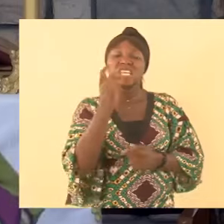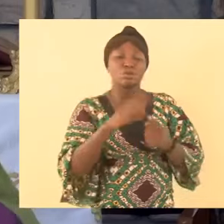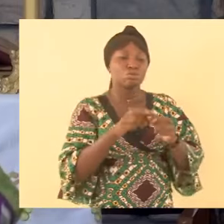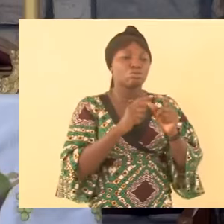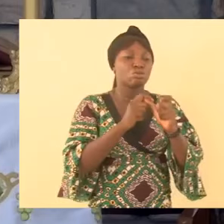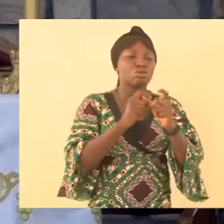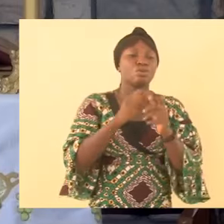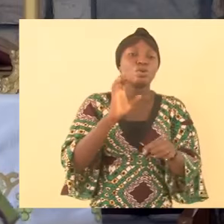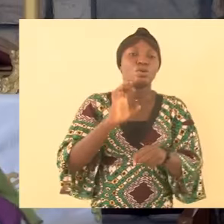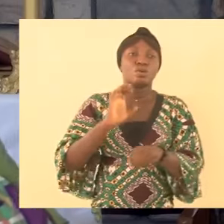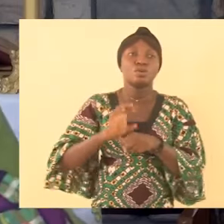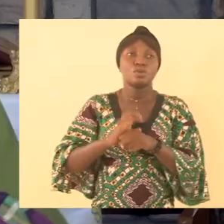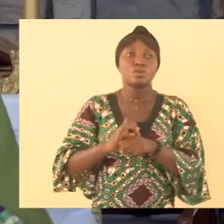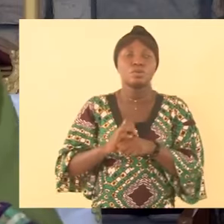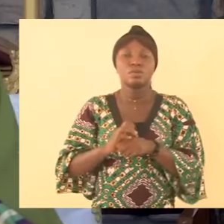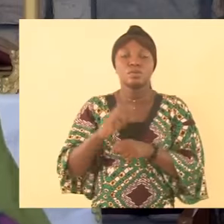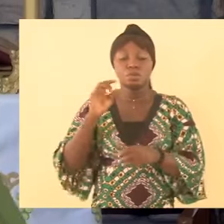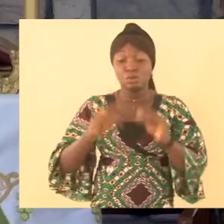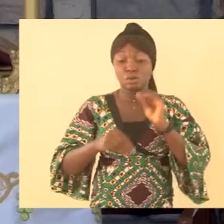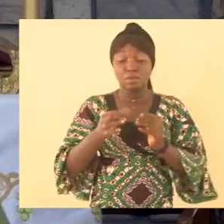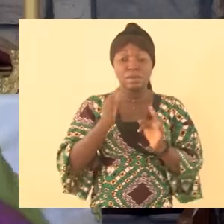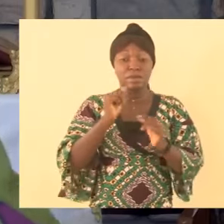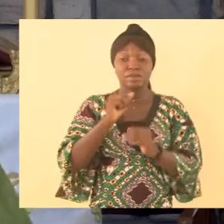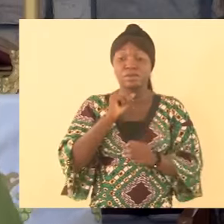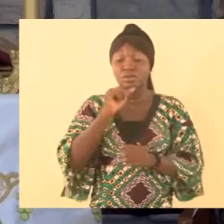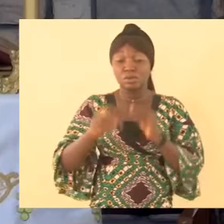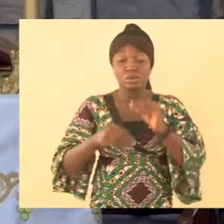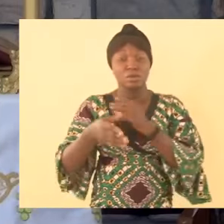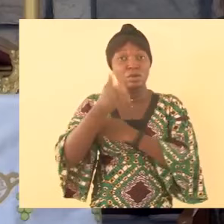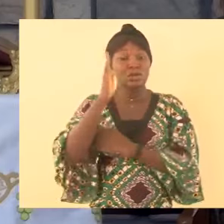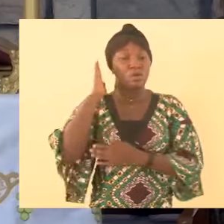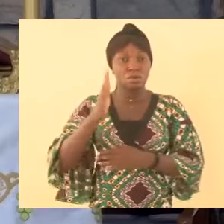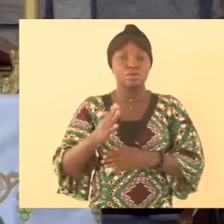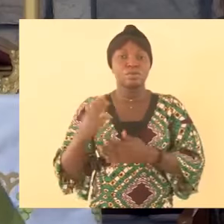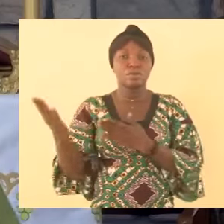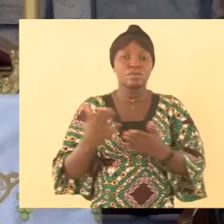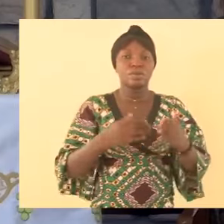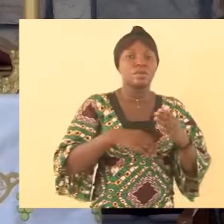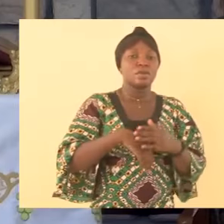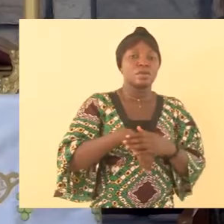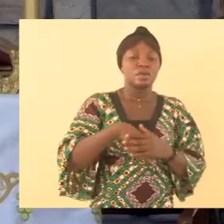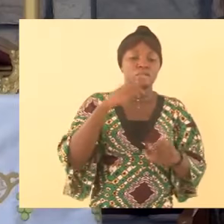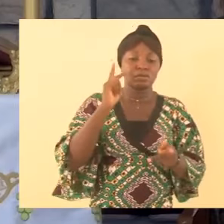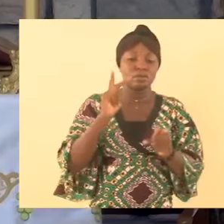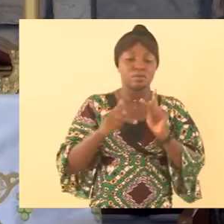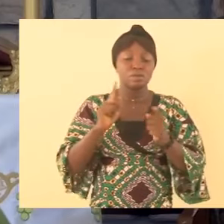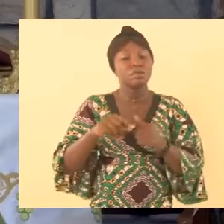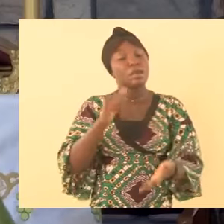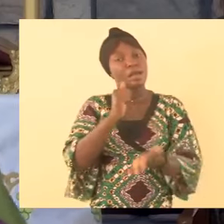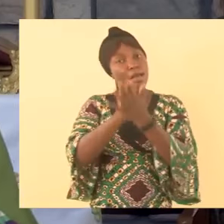solar batteries to run the church, you contribute. If you don't contribute, God will bring people to do his work outside you.